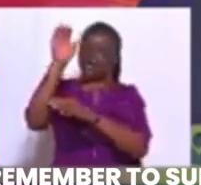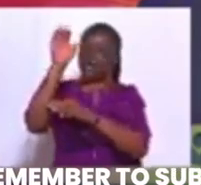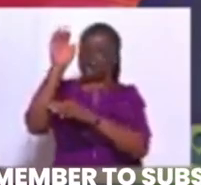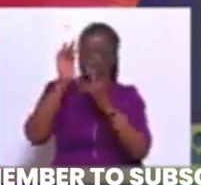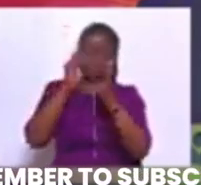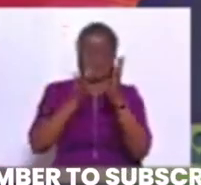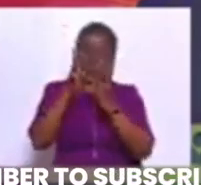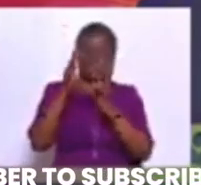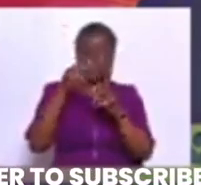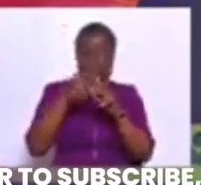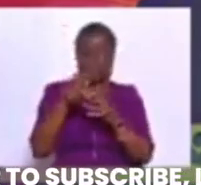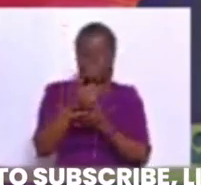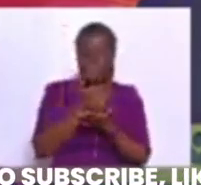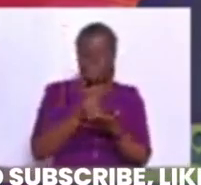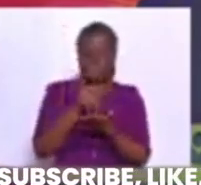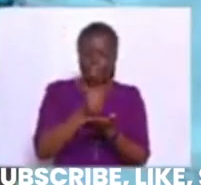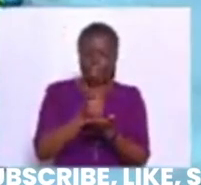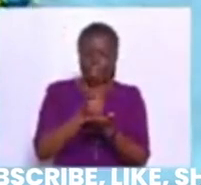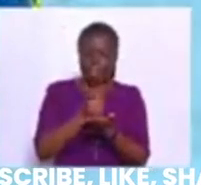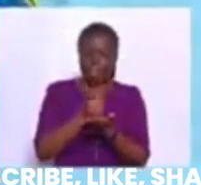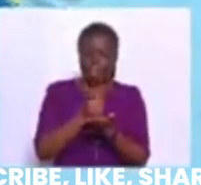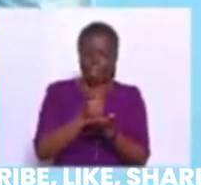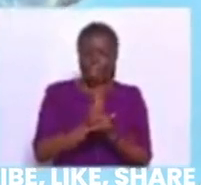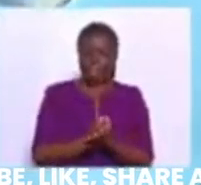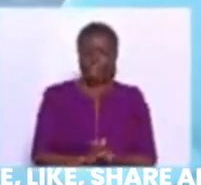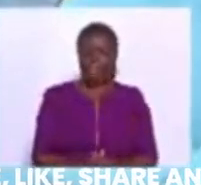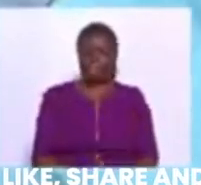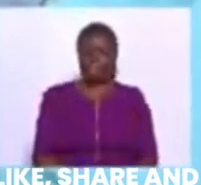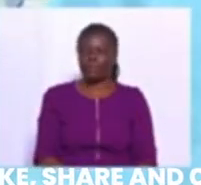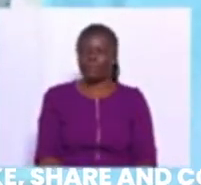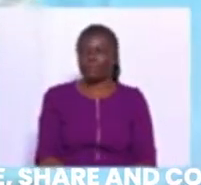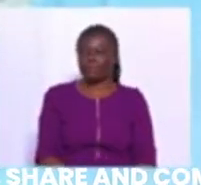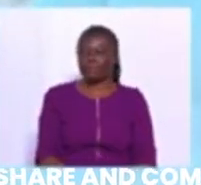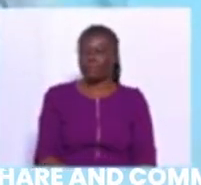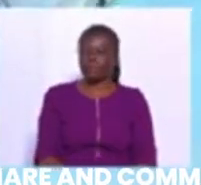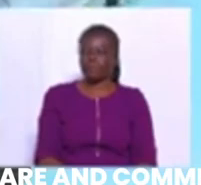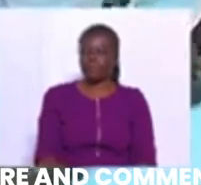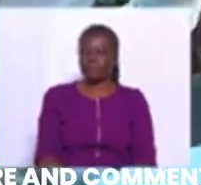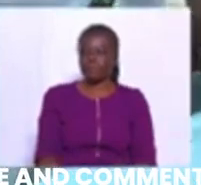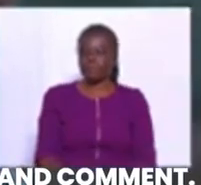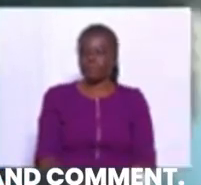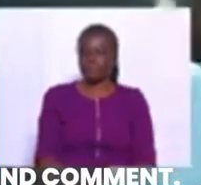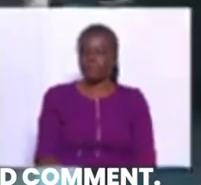Jesus' name. Amen. God bless you.